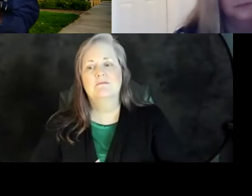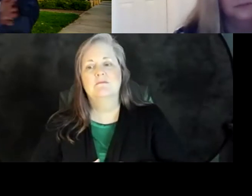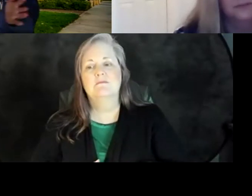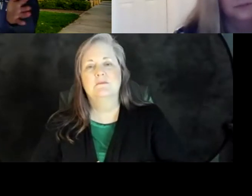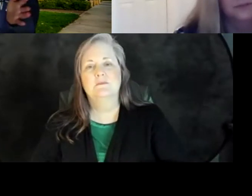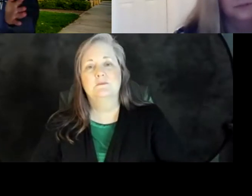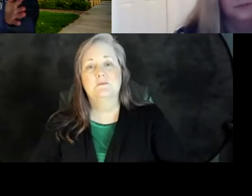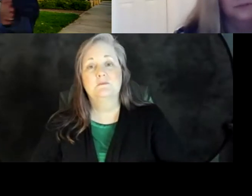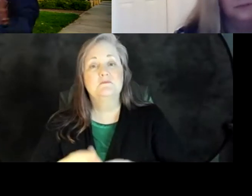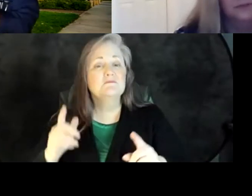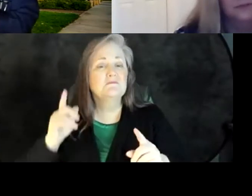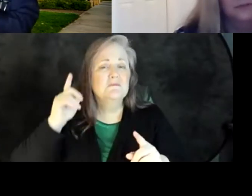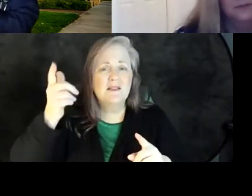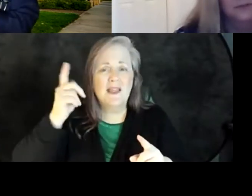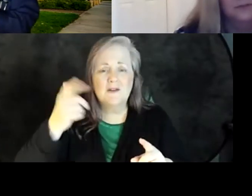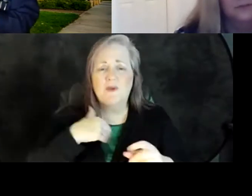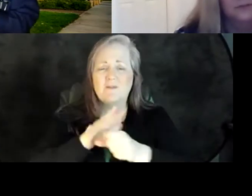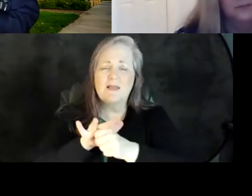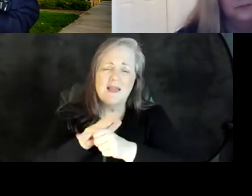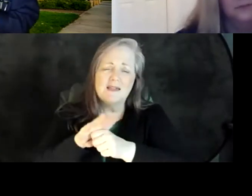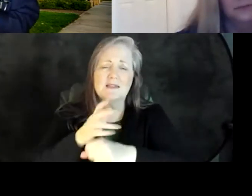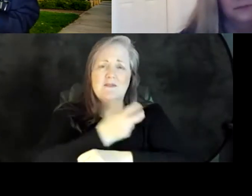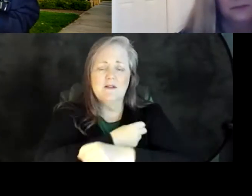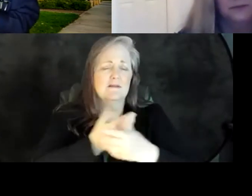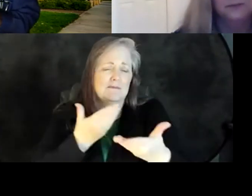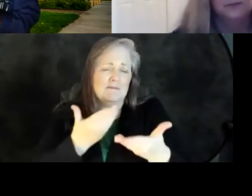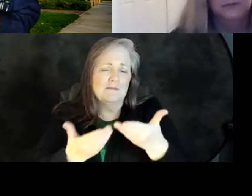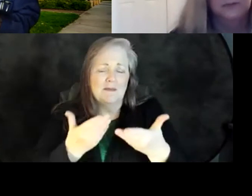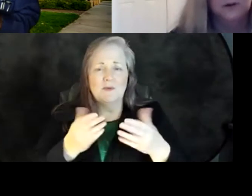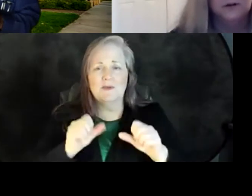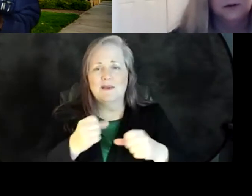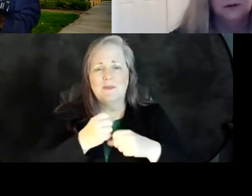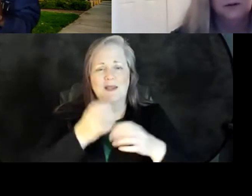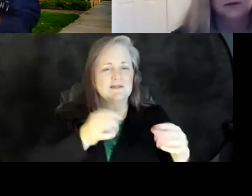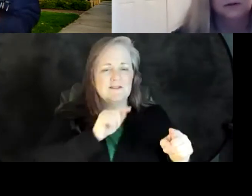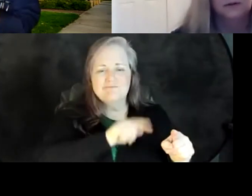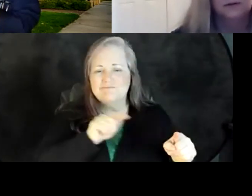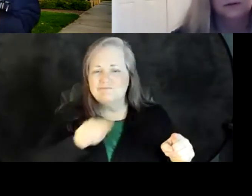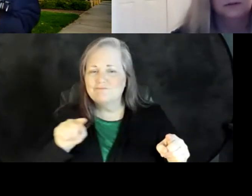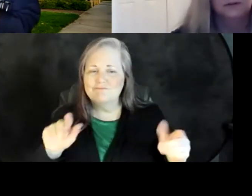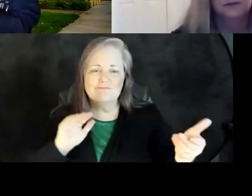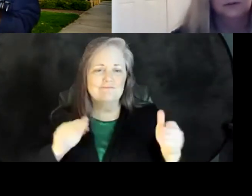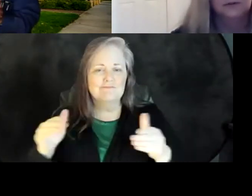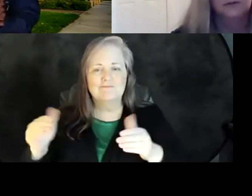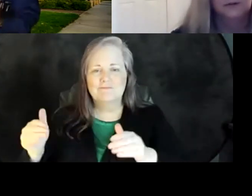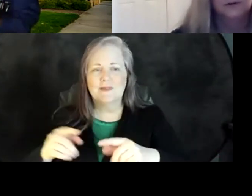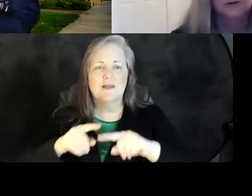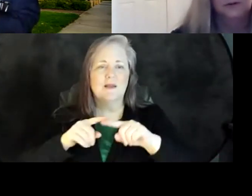we get to a point where we have plenty, then maybe we can start making these decisions based